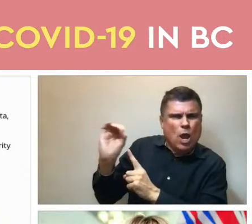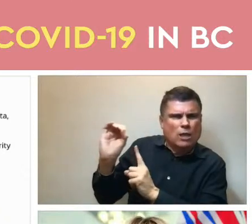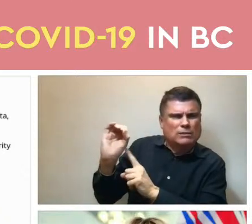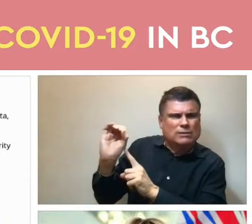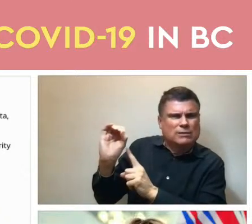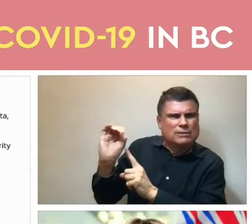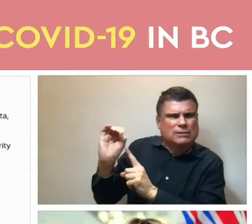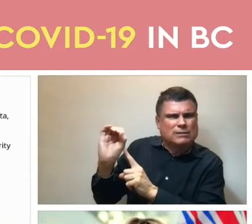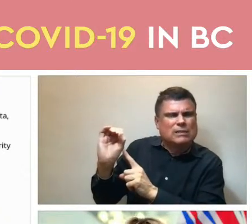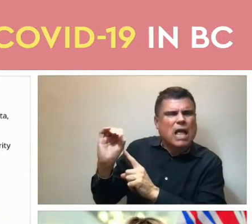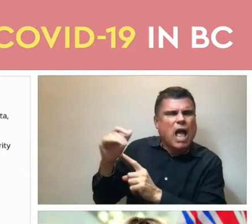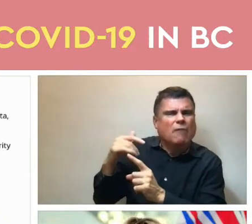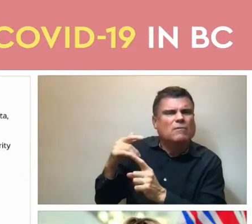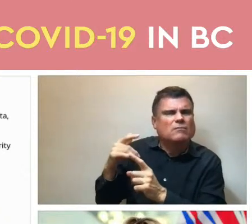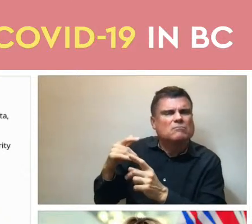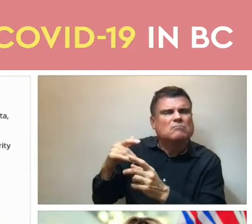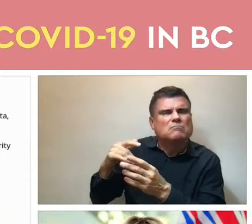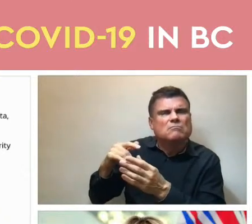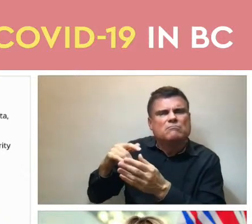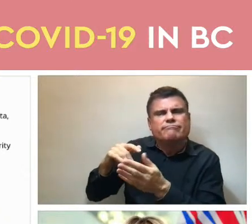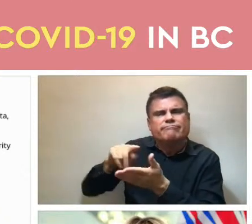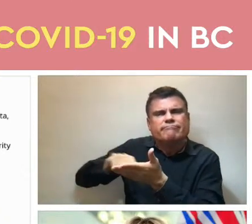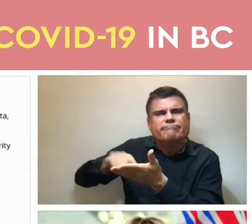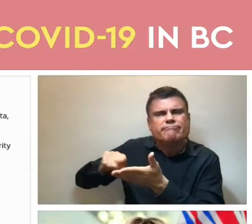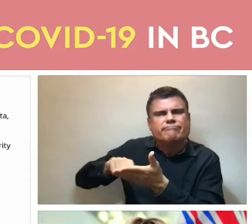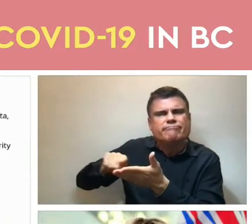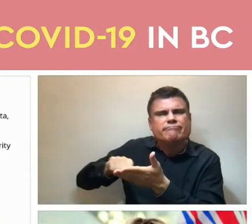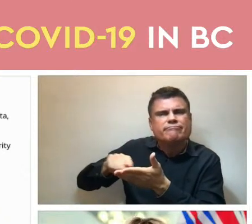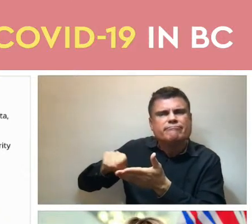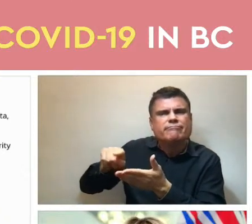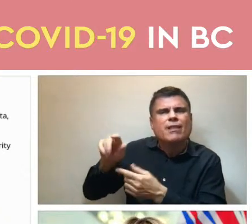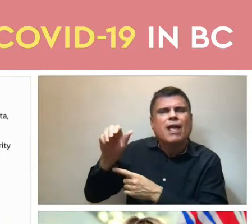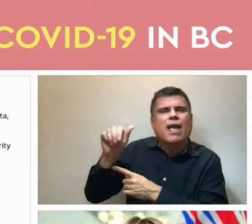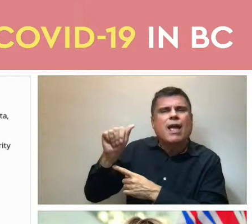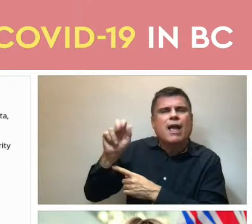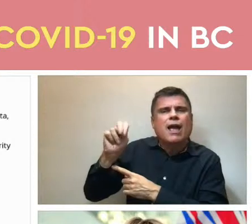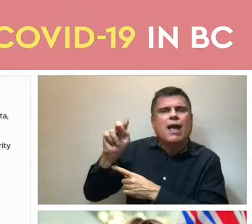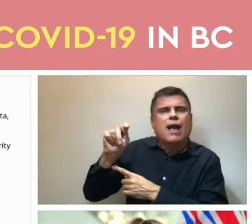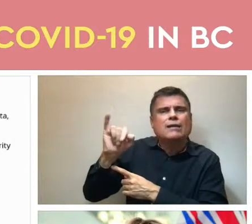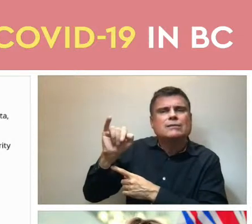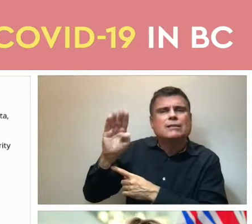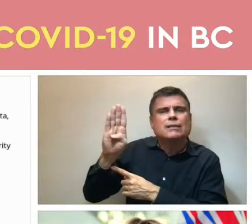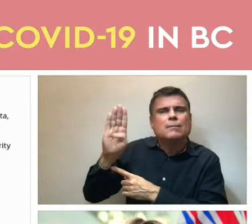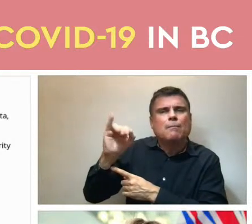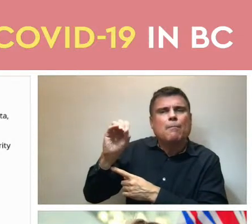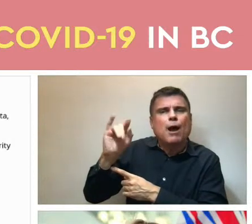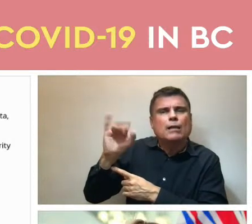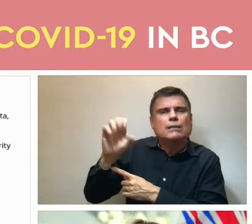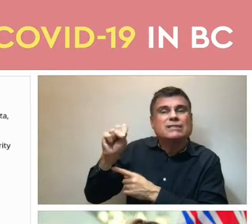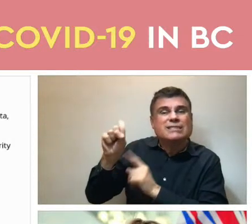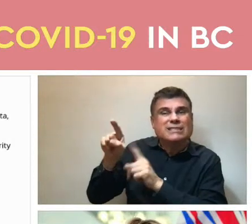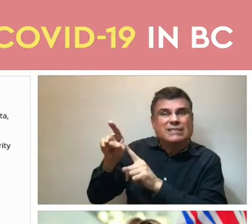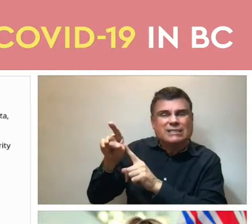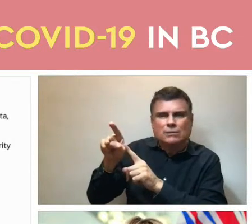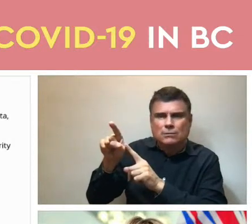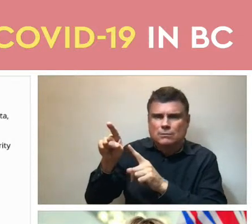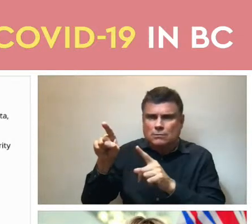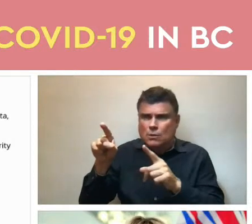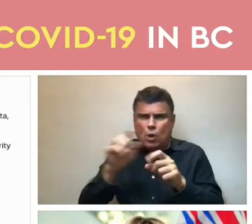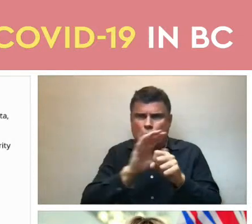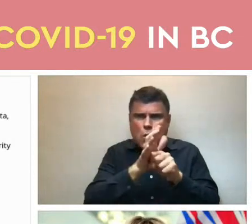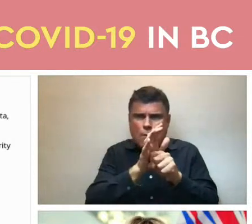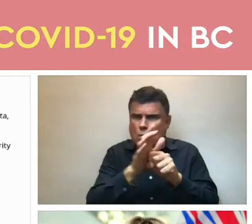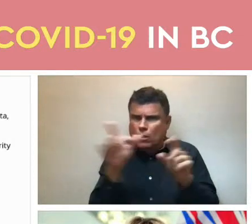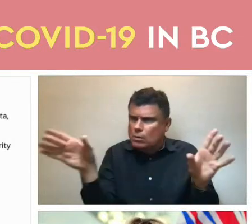neutralizing antibodies, so using antibody from blood and seeing if it binds to the virus, that suggests